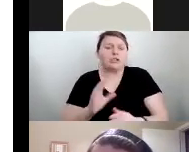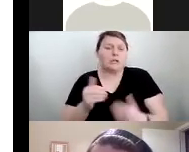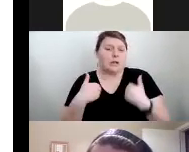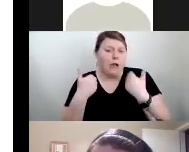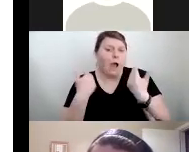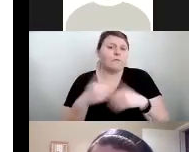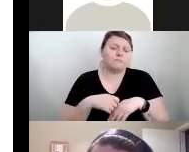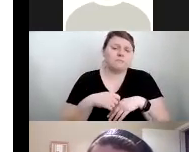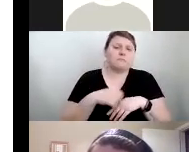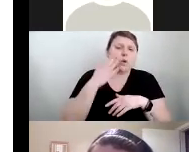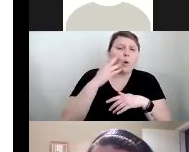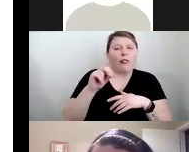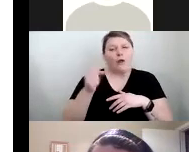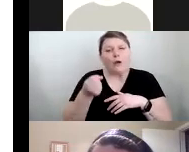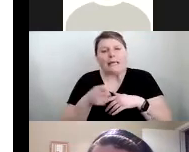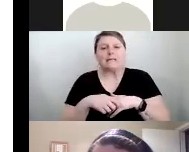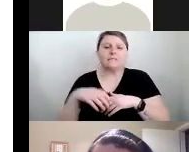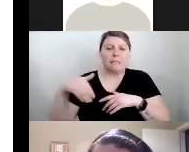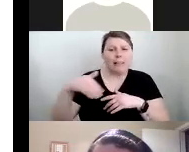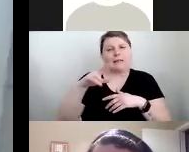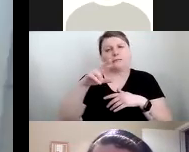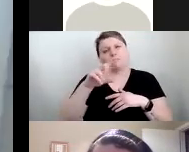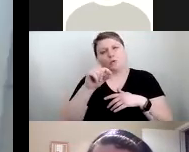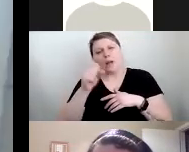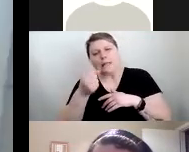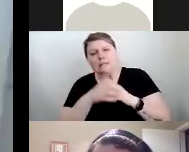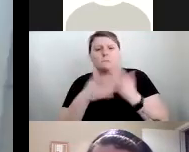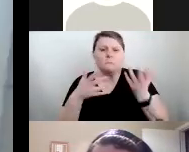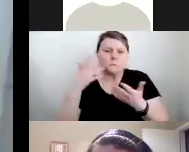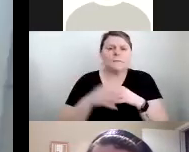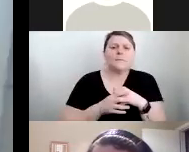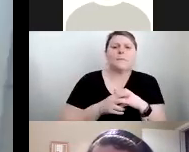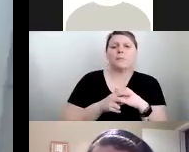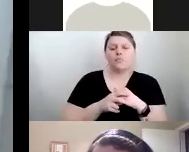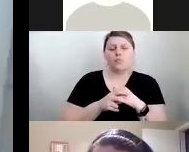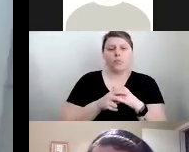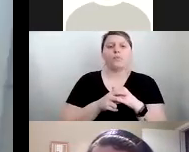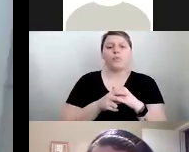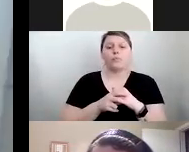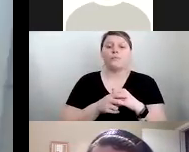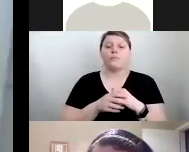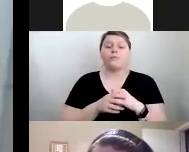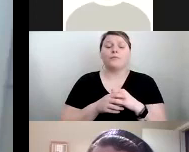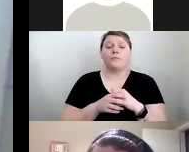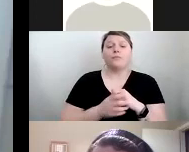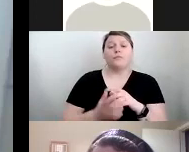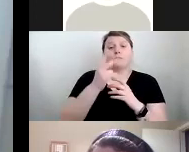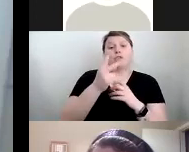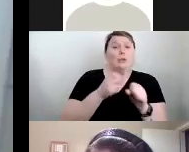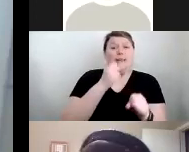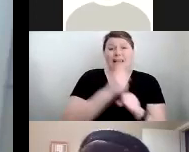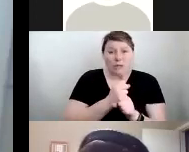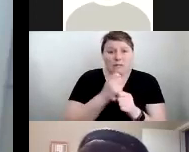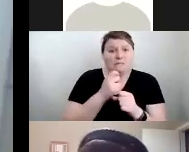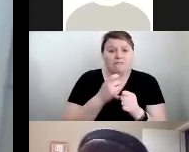20s, early 30s. And then what happens after the 2 years that you work